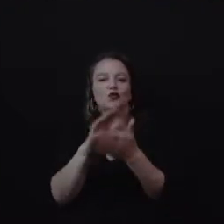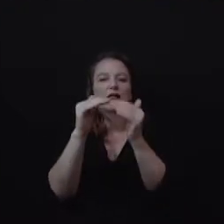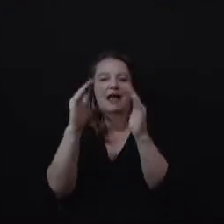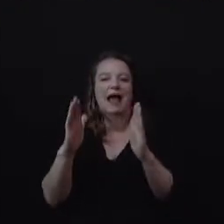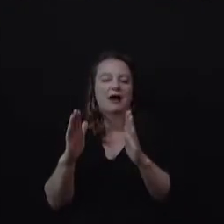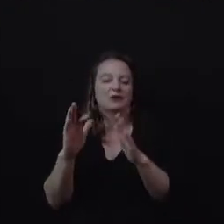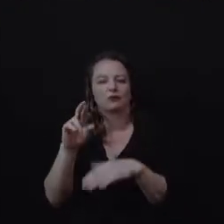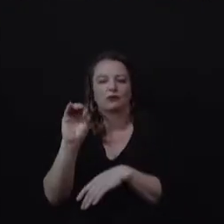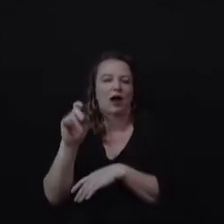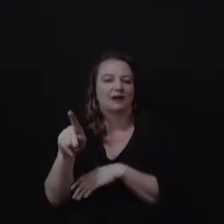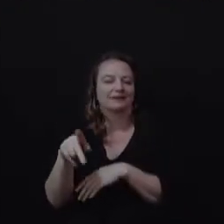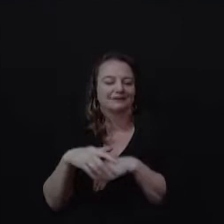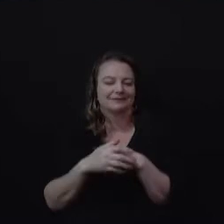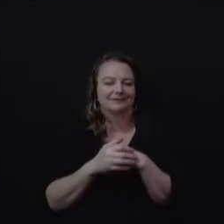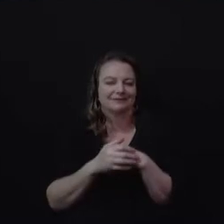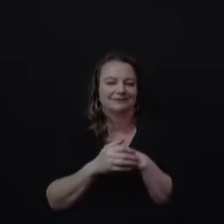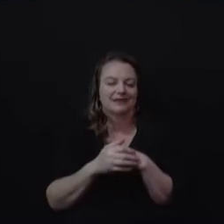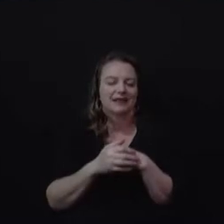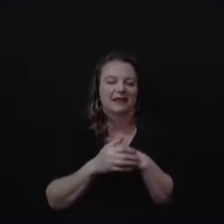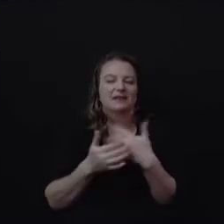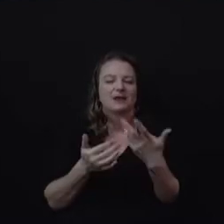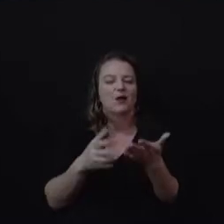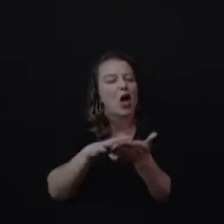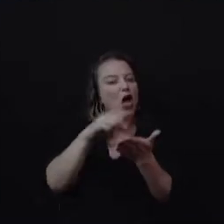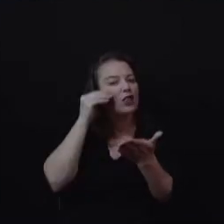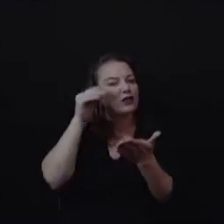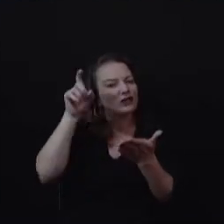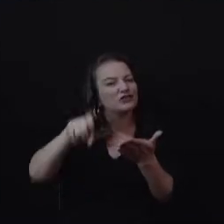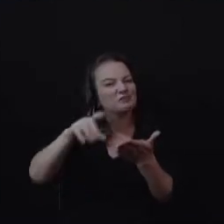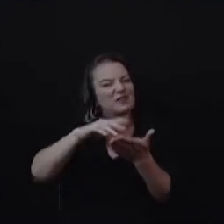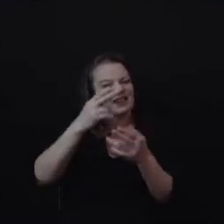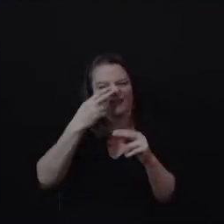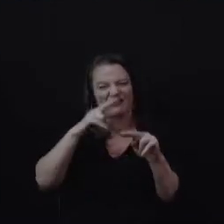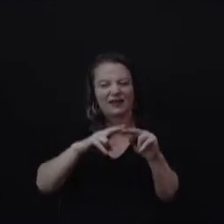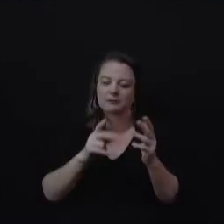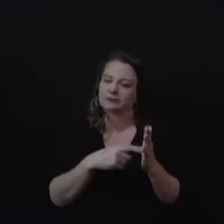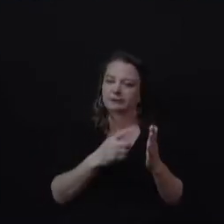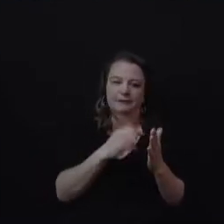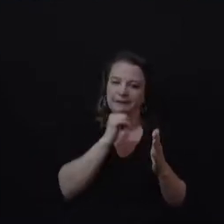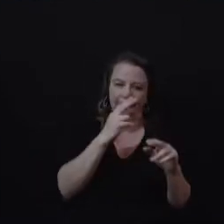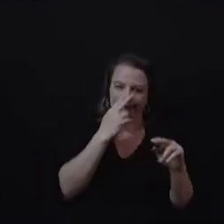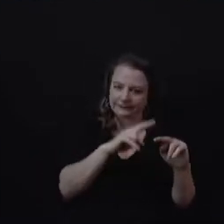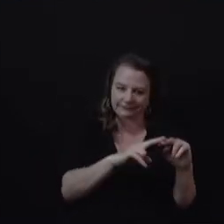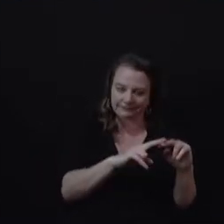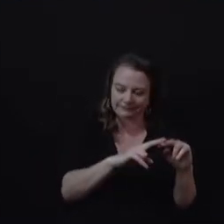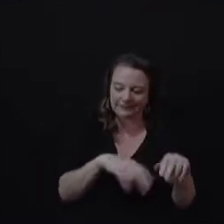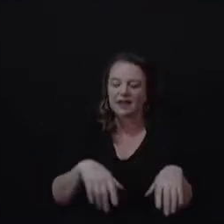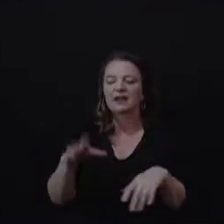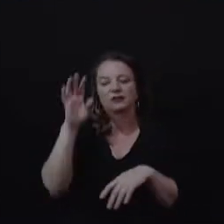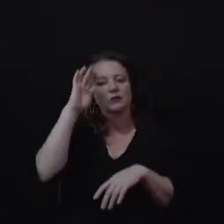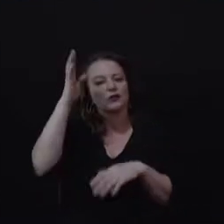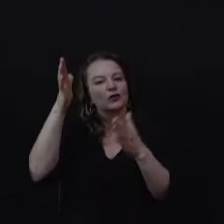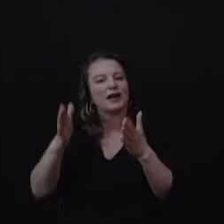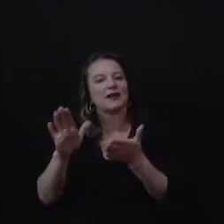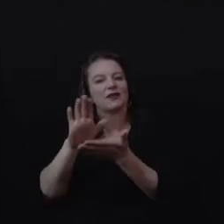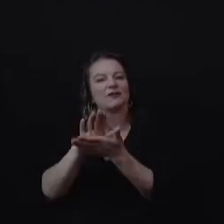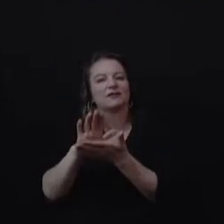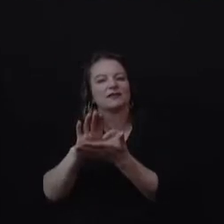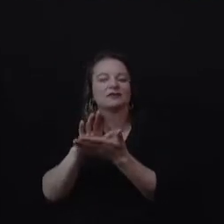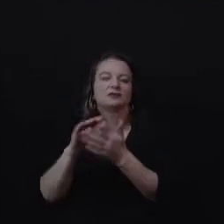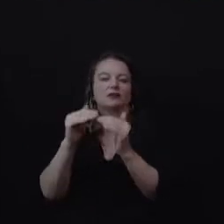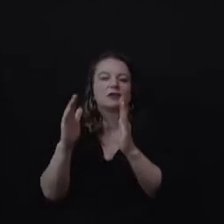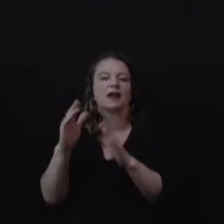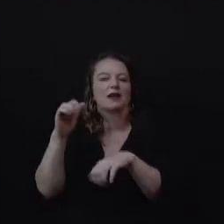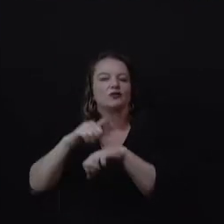schoolhouse rocks. You know, learning should be fun, but sometimes it's not fun. And the creator of this show noticed that one of his